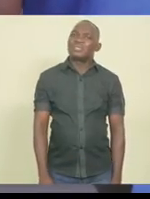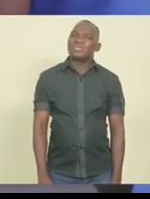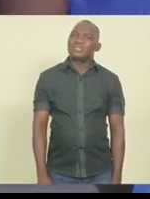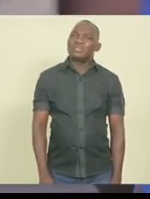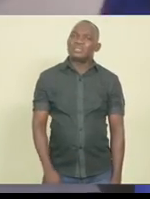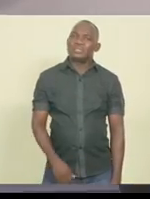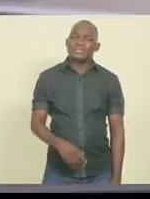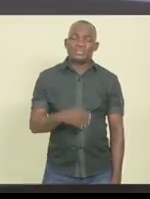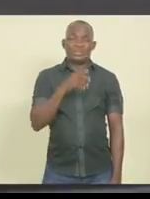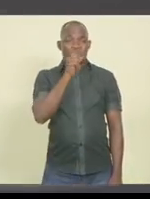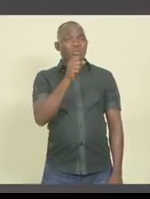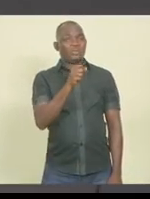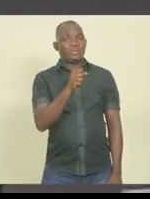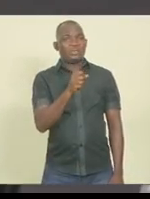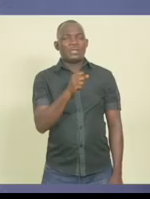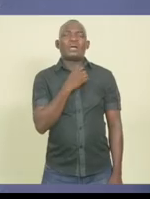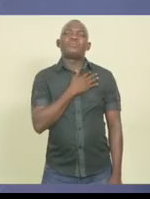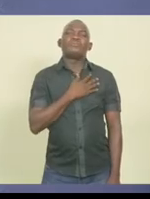The usual, please.